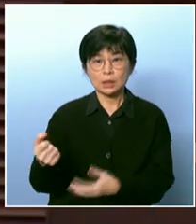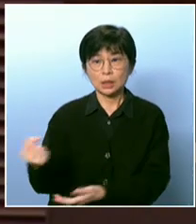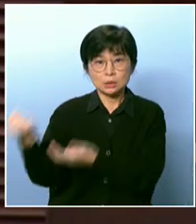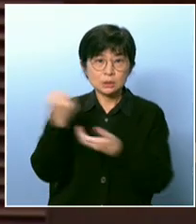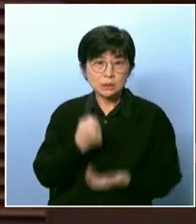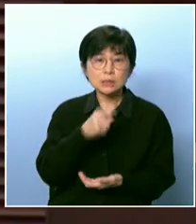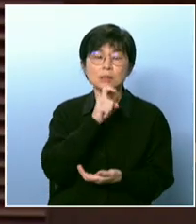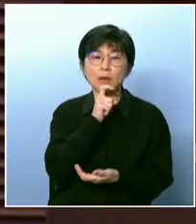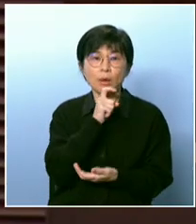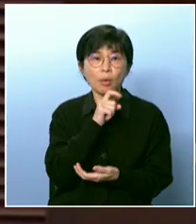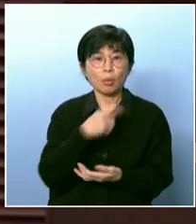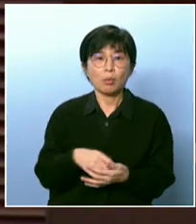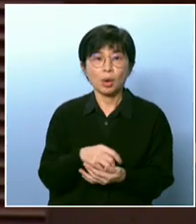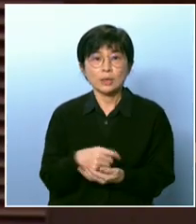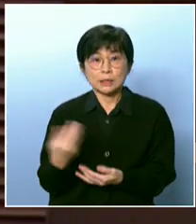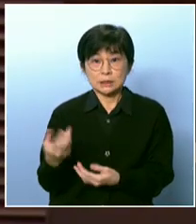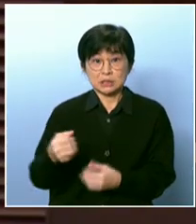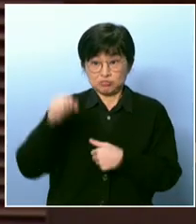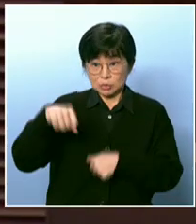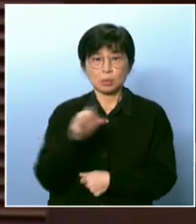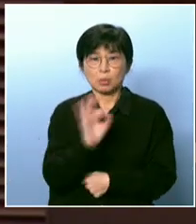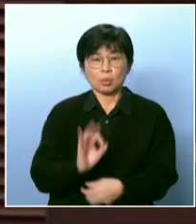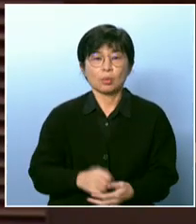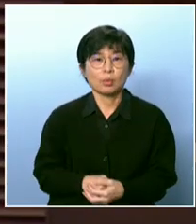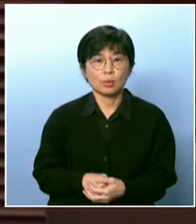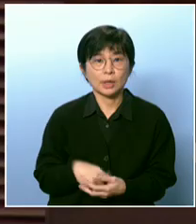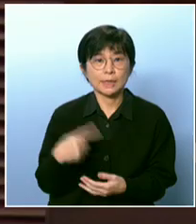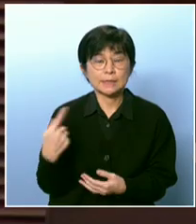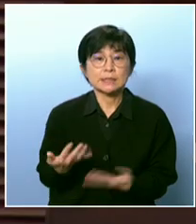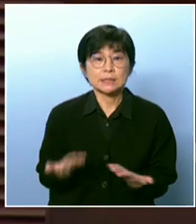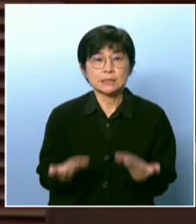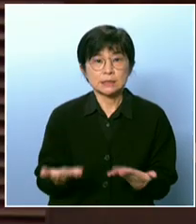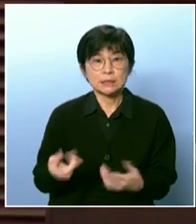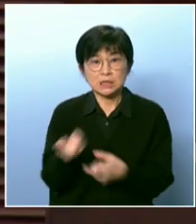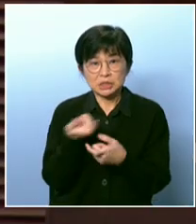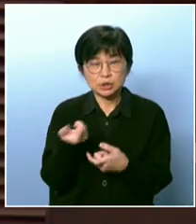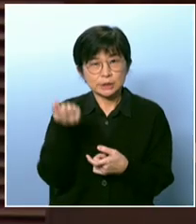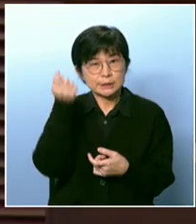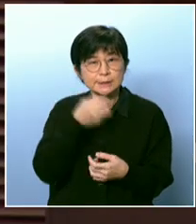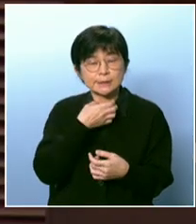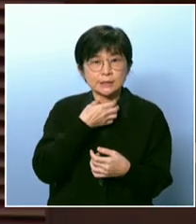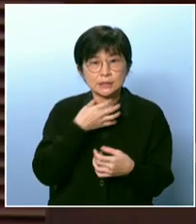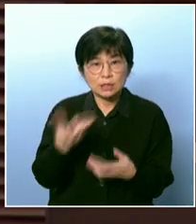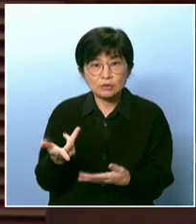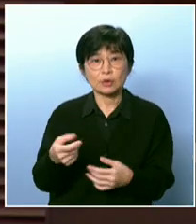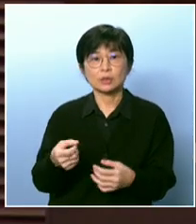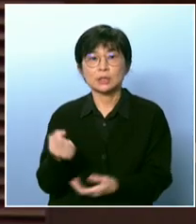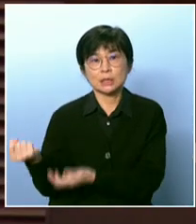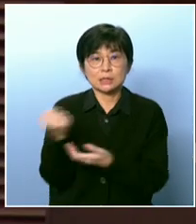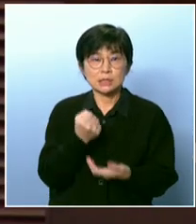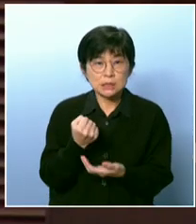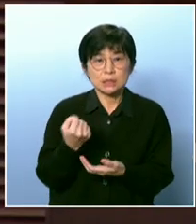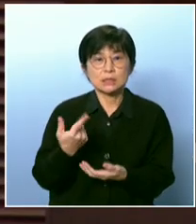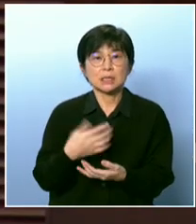not be able to produce a famous TV program produced by Mr. Anthony Fong where he would find